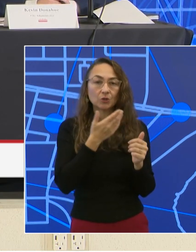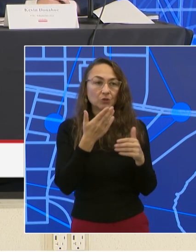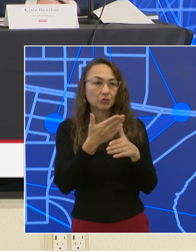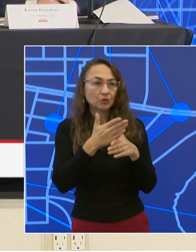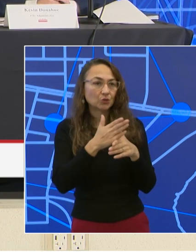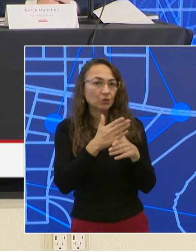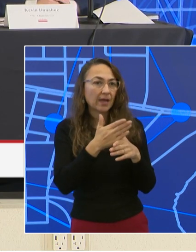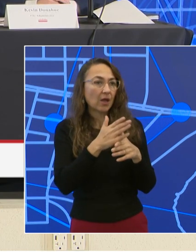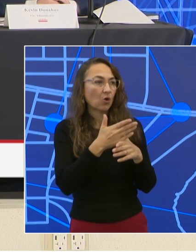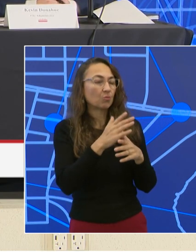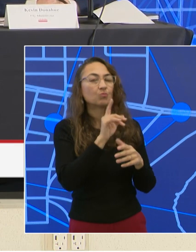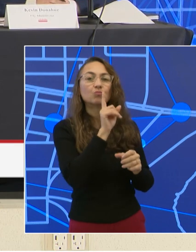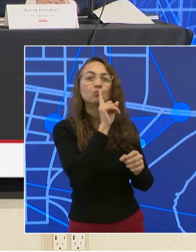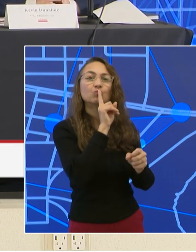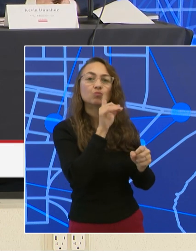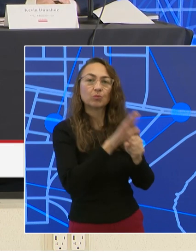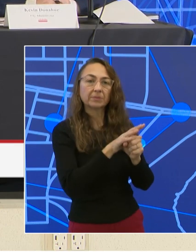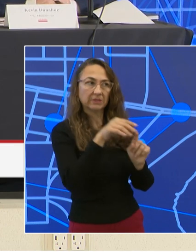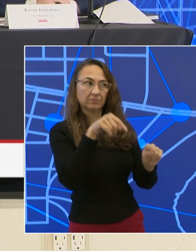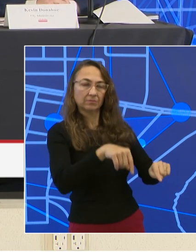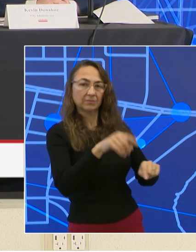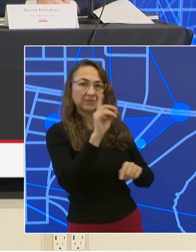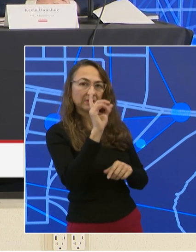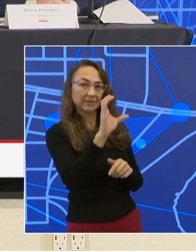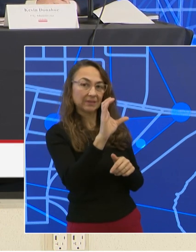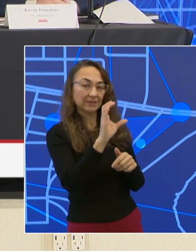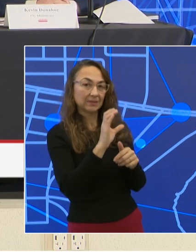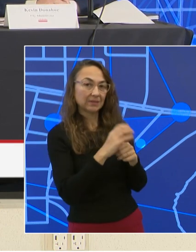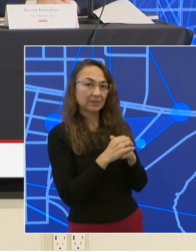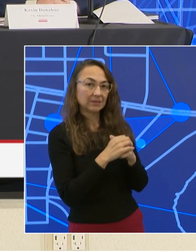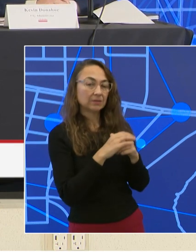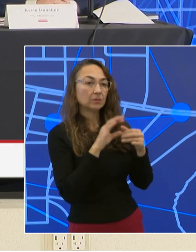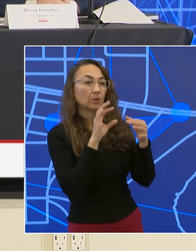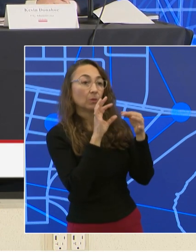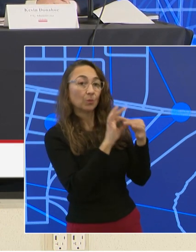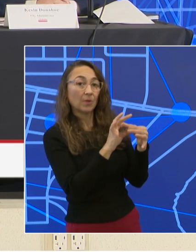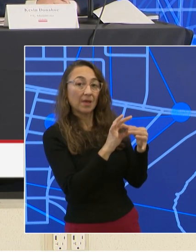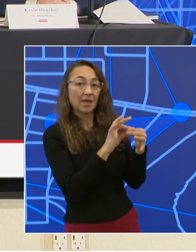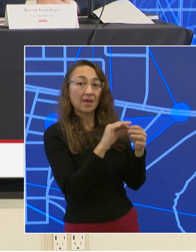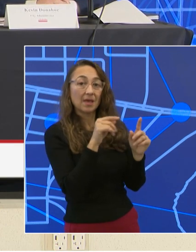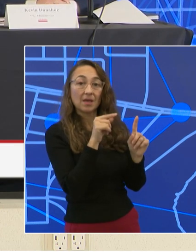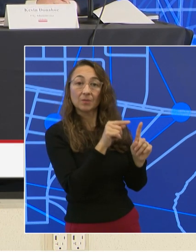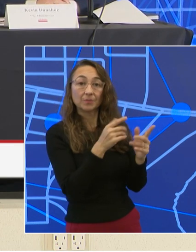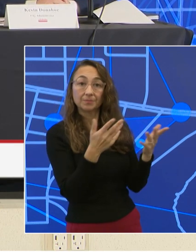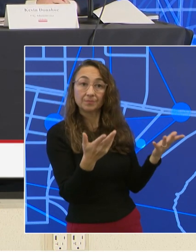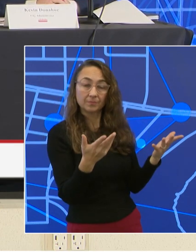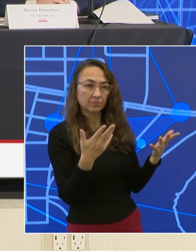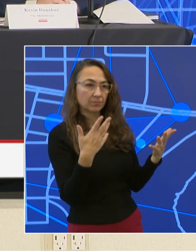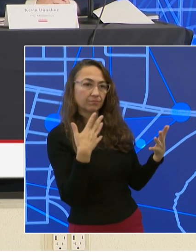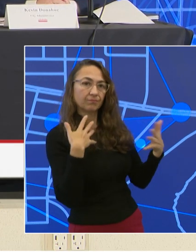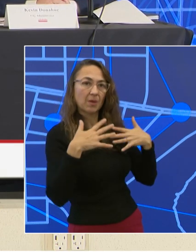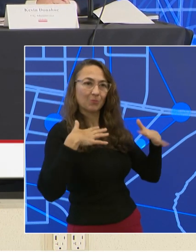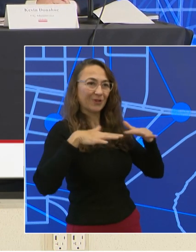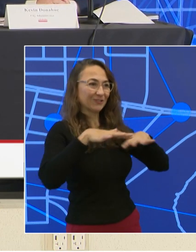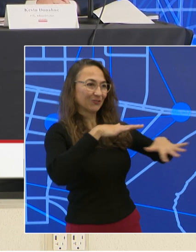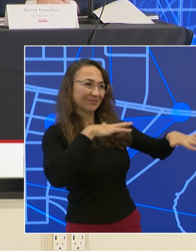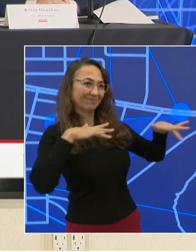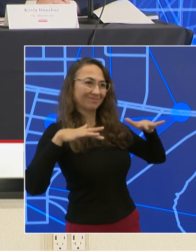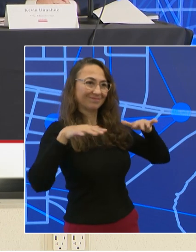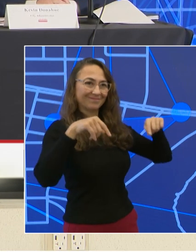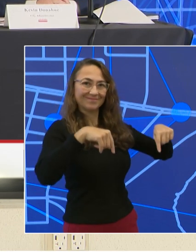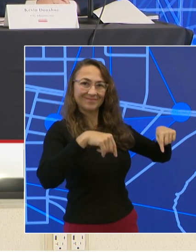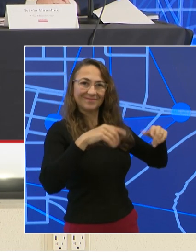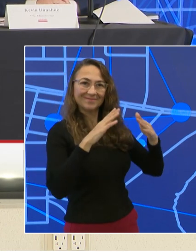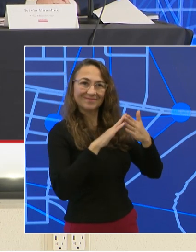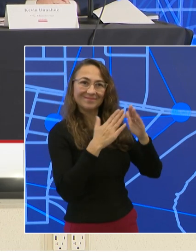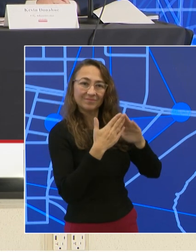promises for the district, having to do with a vibrant downtown, well-utilized